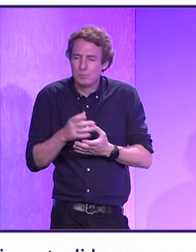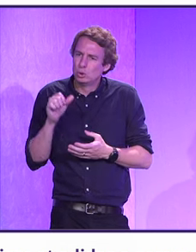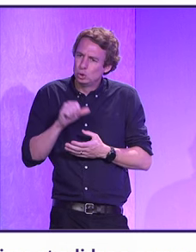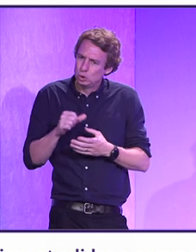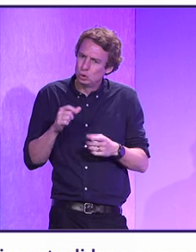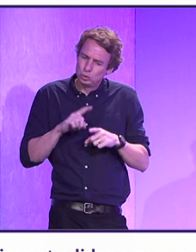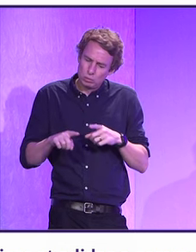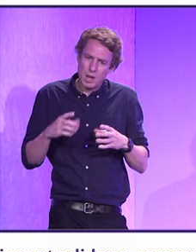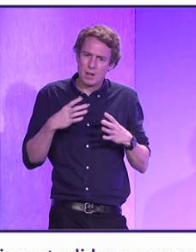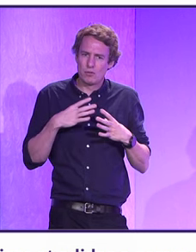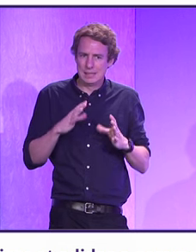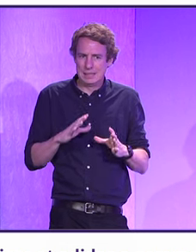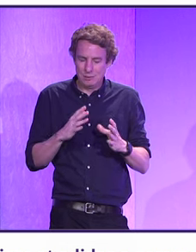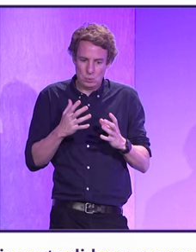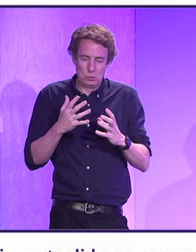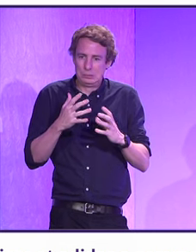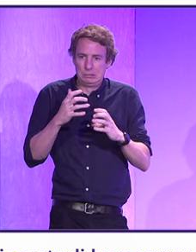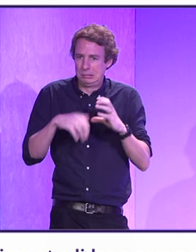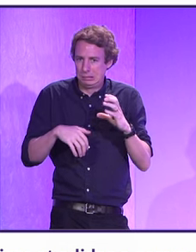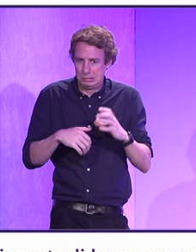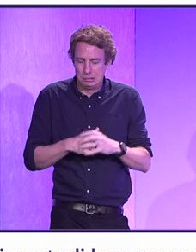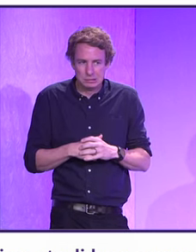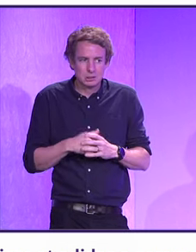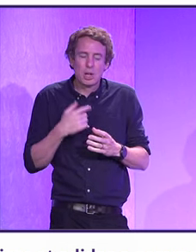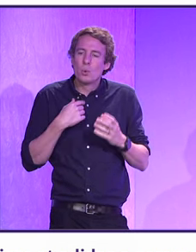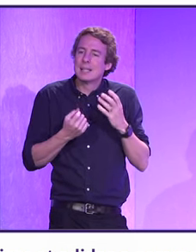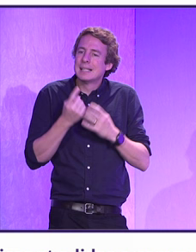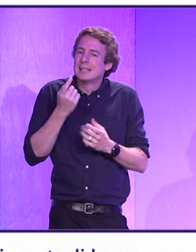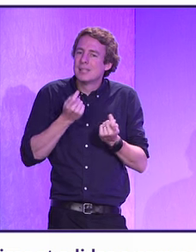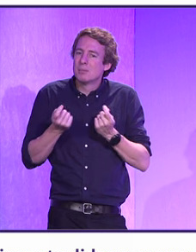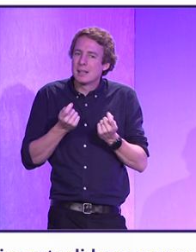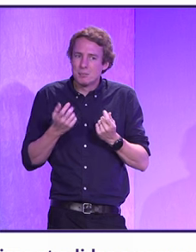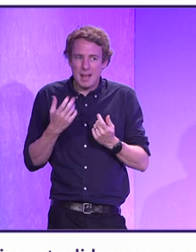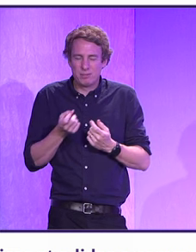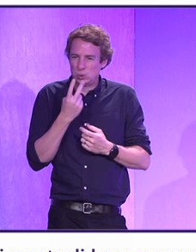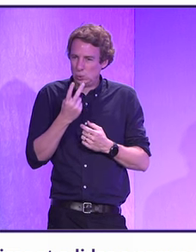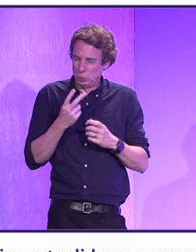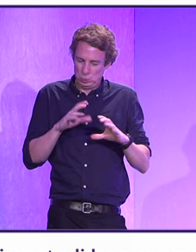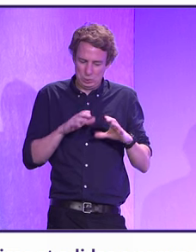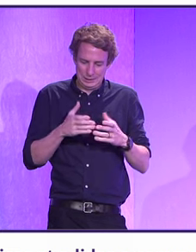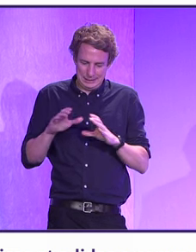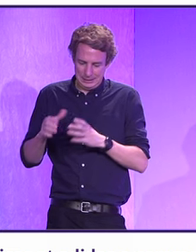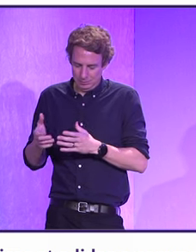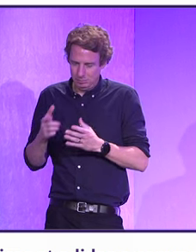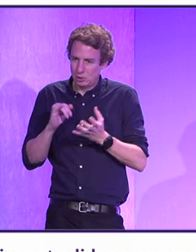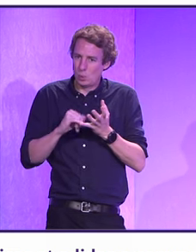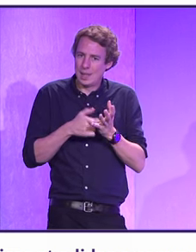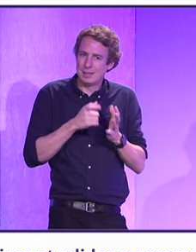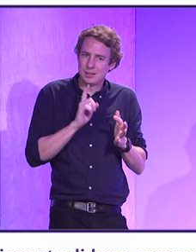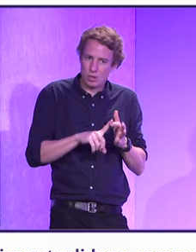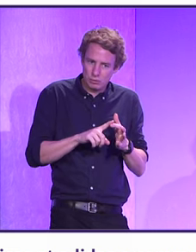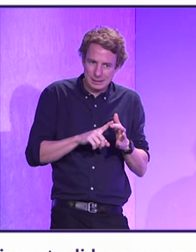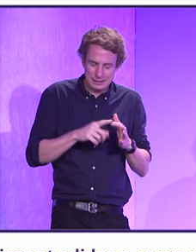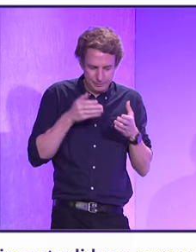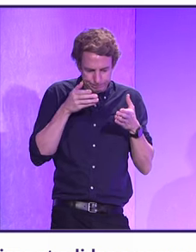So when we talk about incident management, or SRE and operations, in our domain, we have two main teams. So one is the SRE